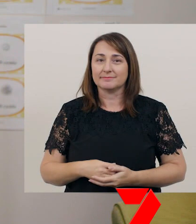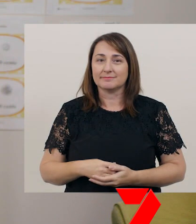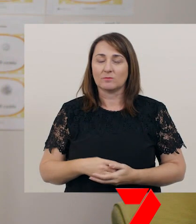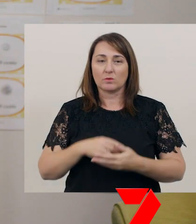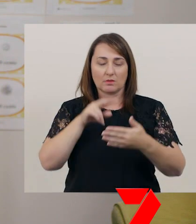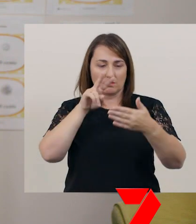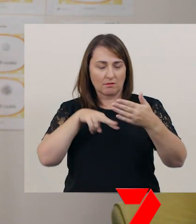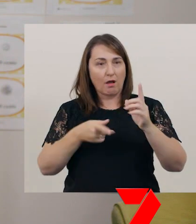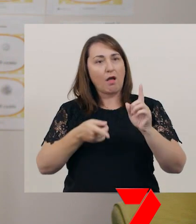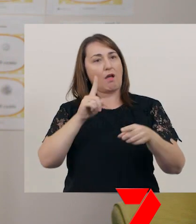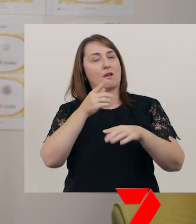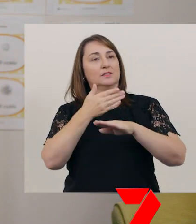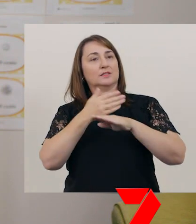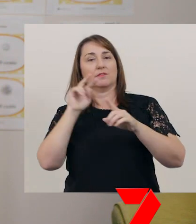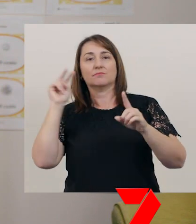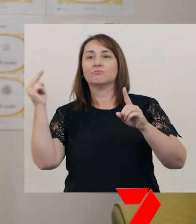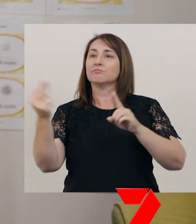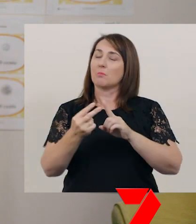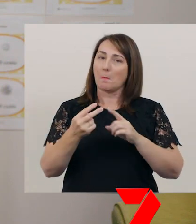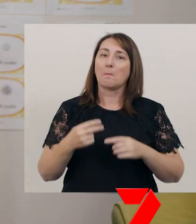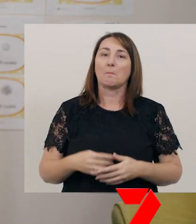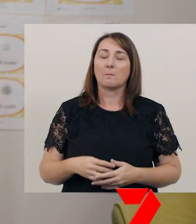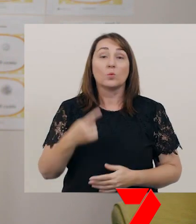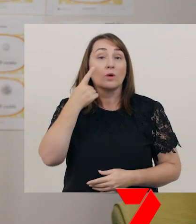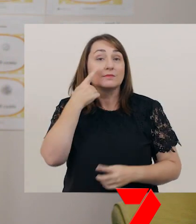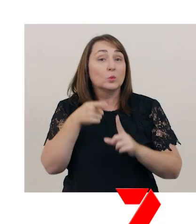in a new way. Let's take a closer look.